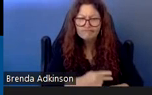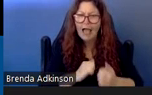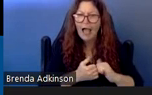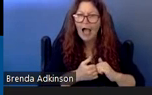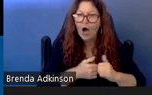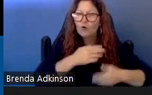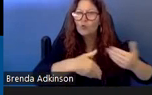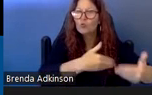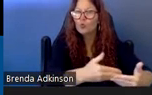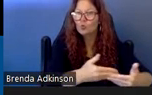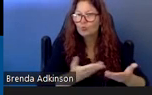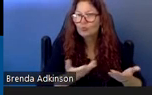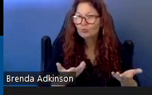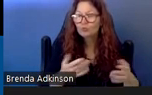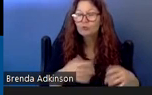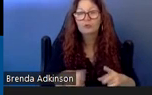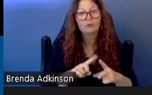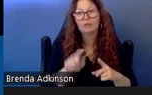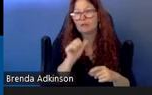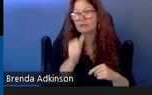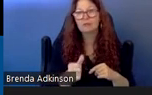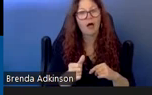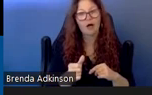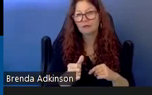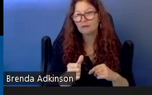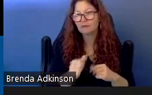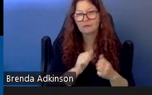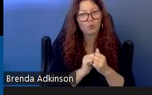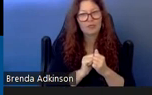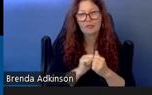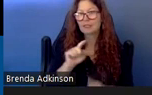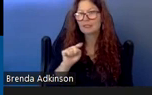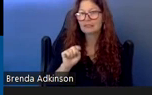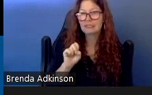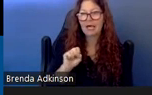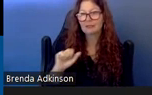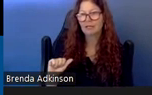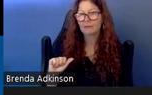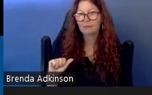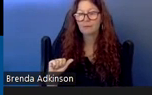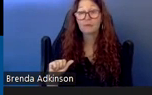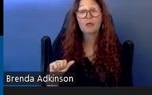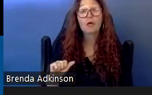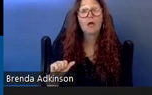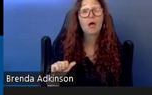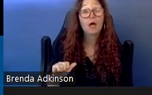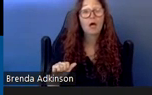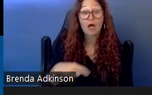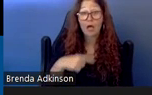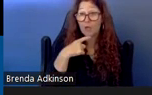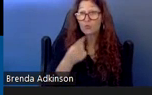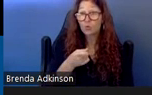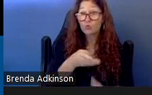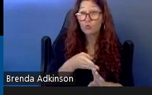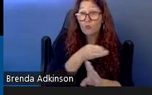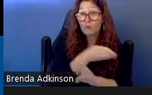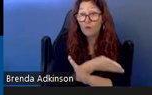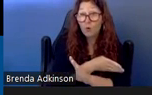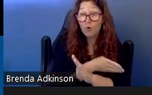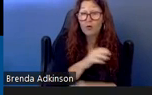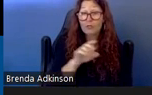it does not come with TSA. I mentioned a little bit earlier, TSA is literally a